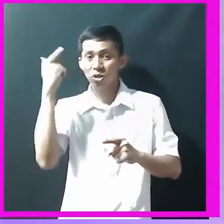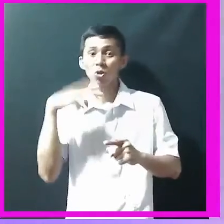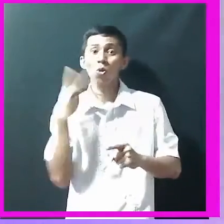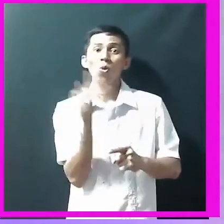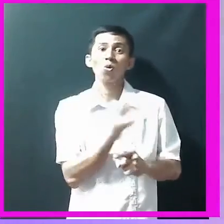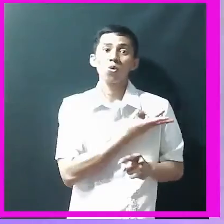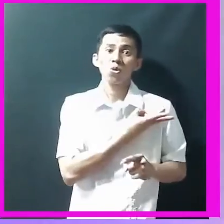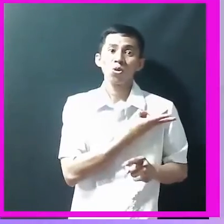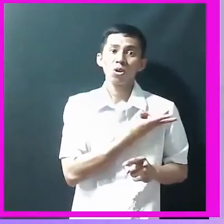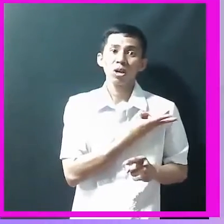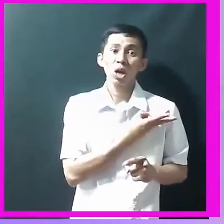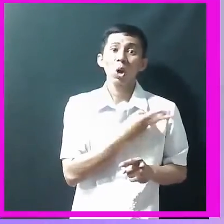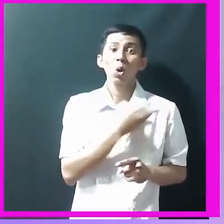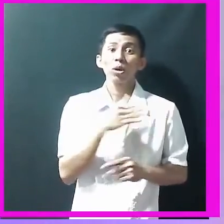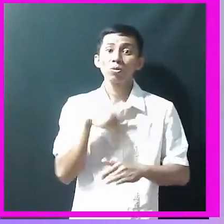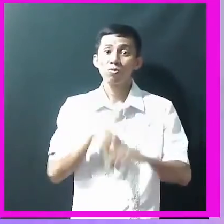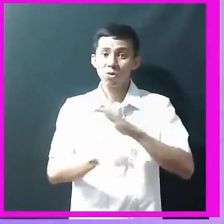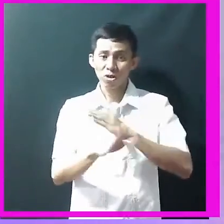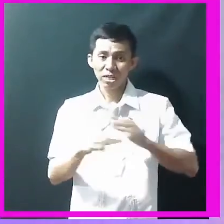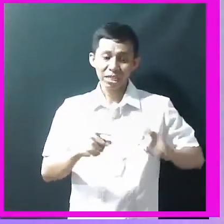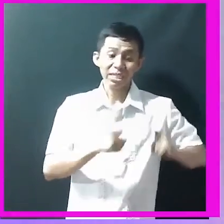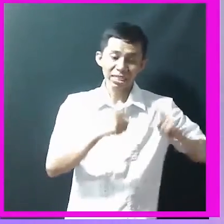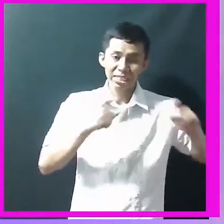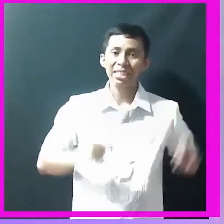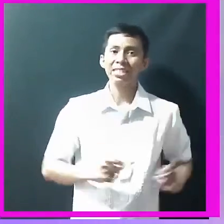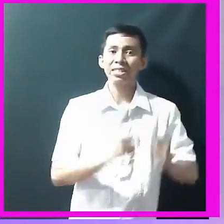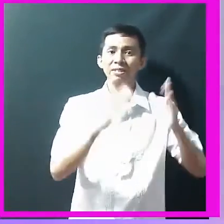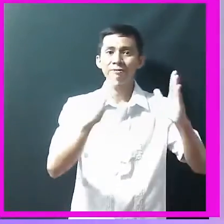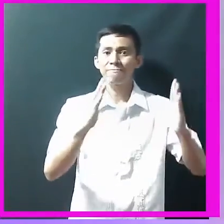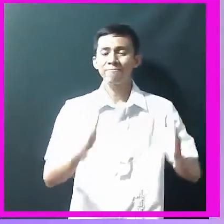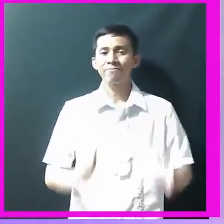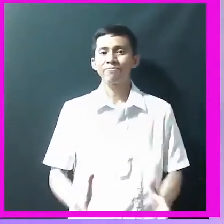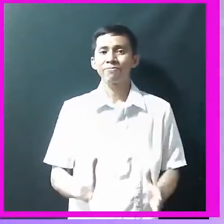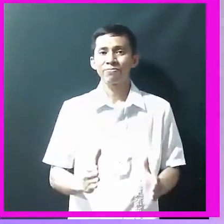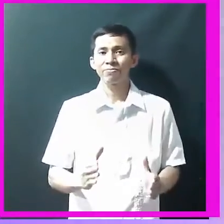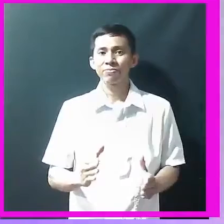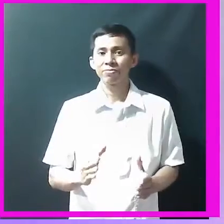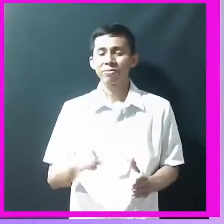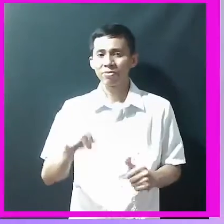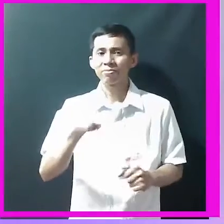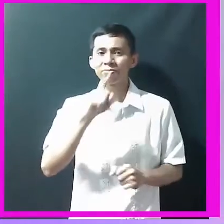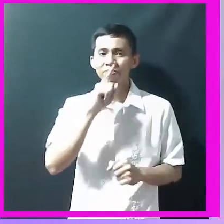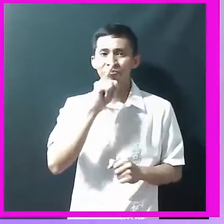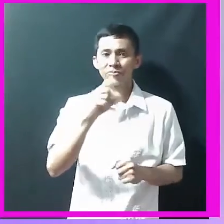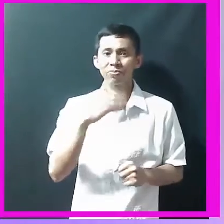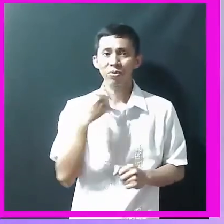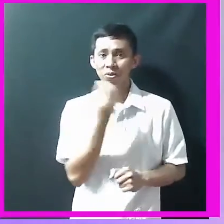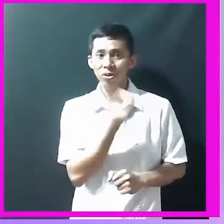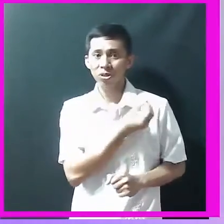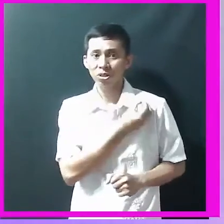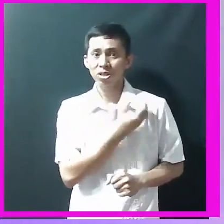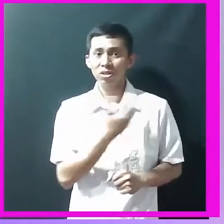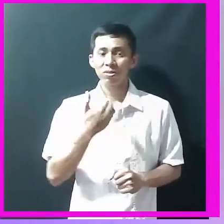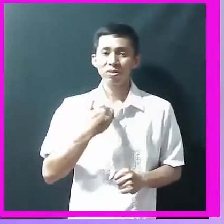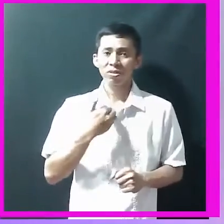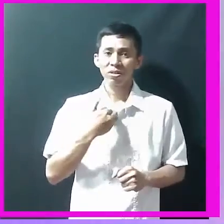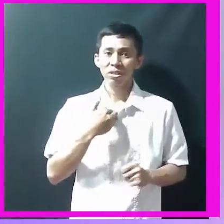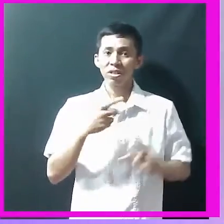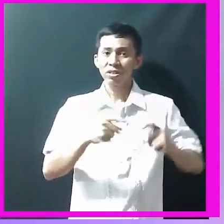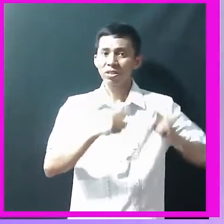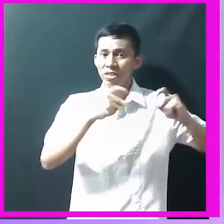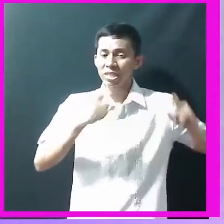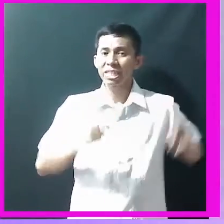we were born sinners. The shocking truth about ourselves, we are a